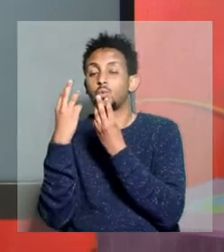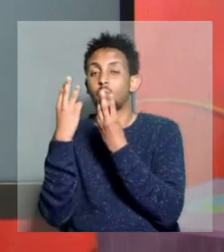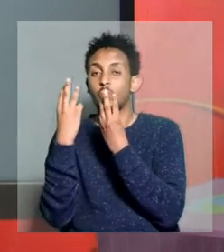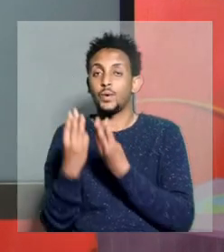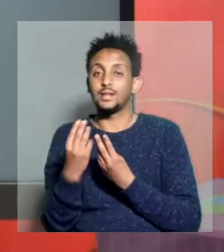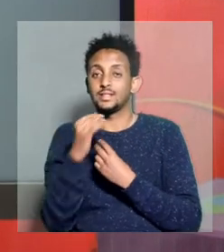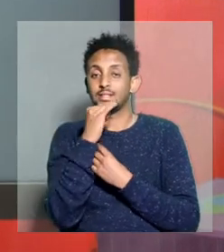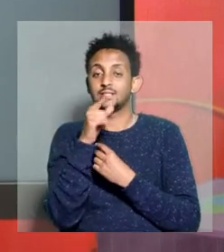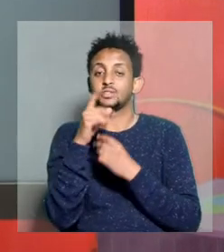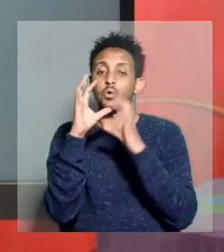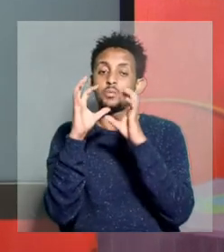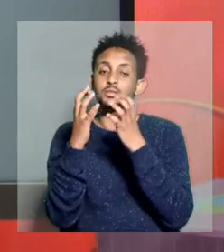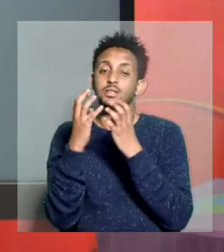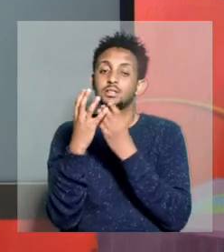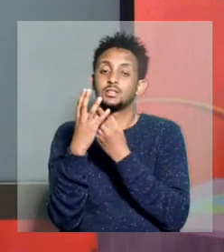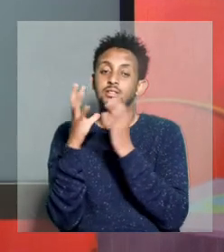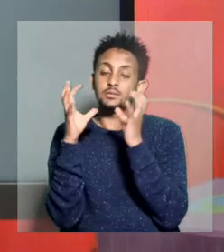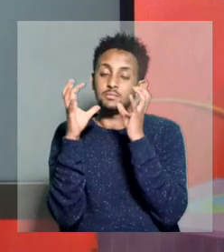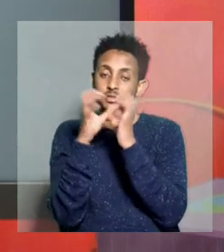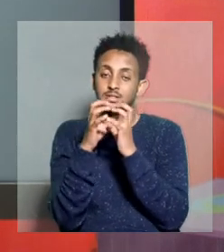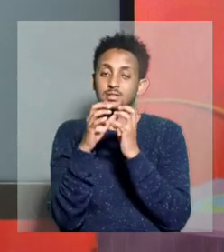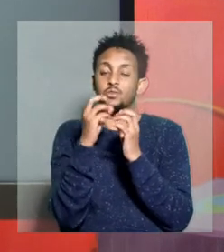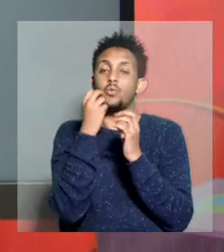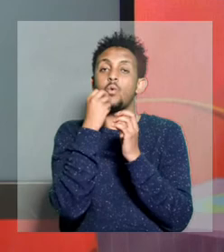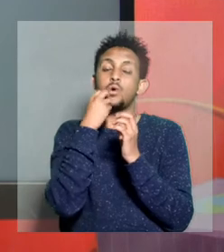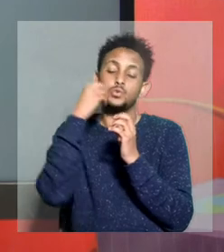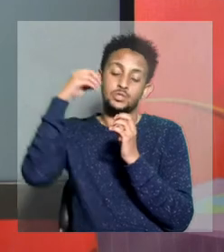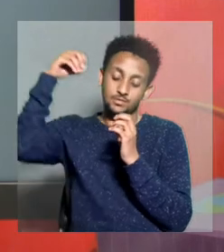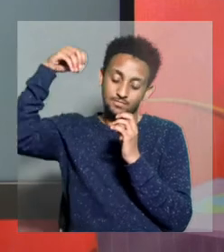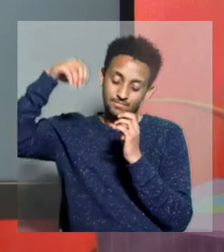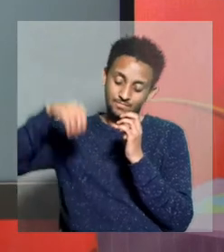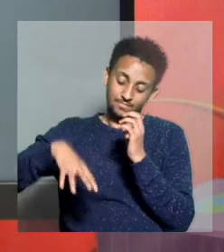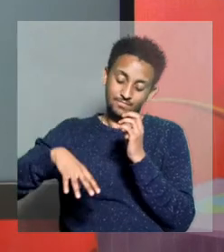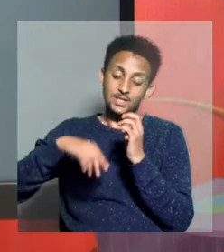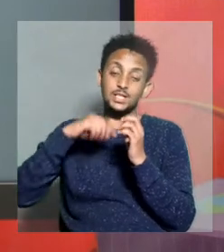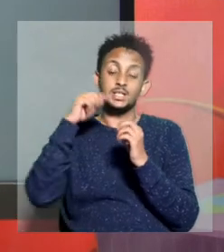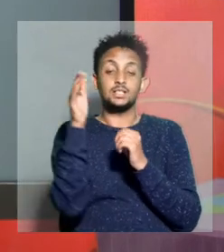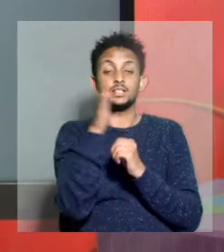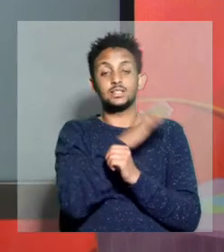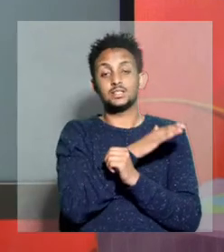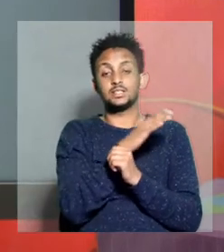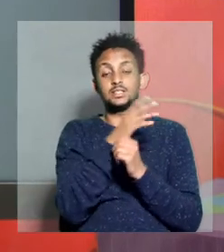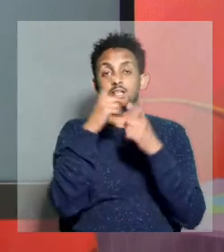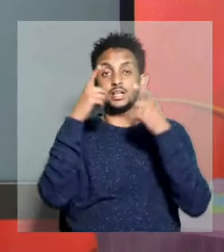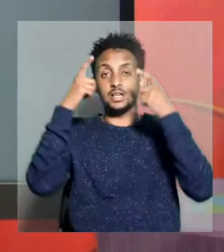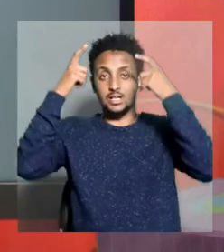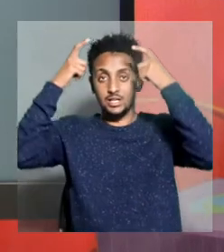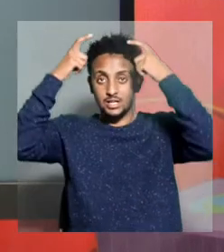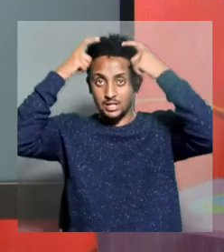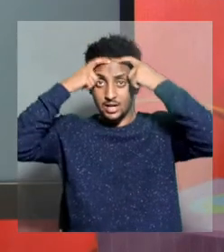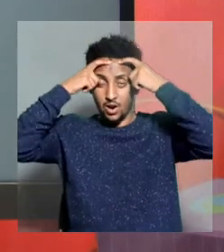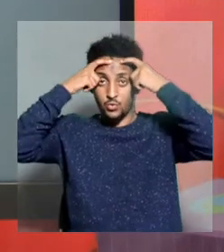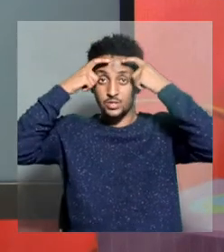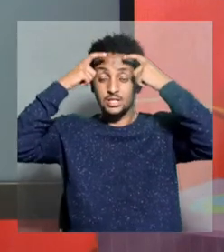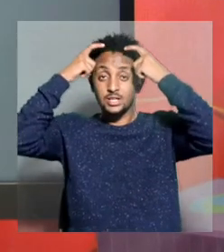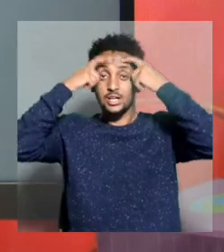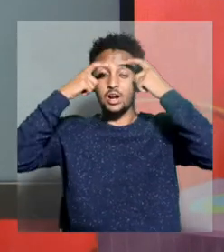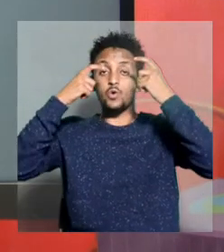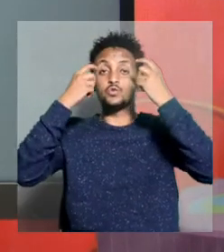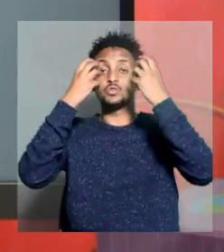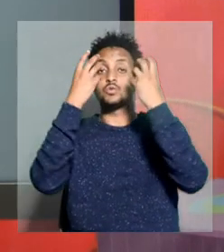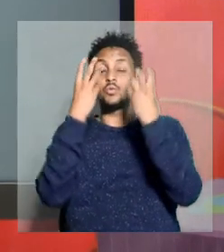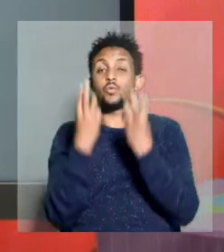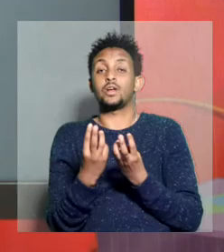weight is as the object is immersed in a fluid. Suppose here you have a crown, and the weight of the crown